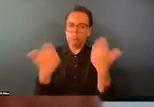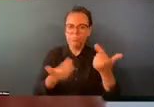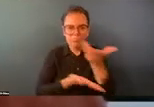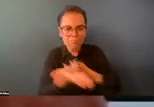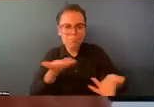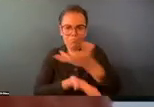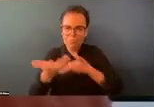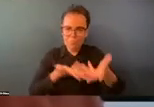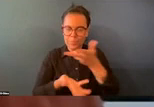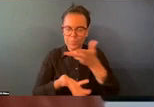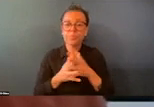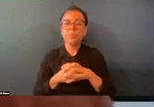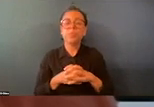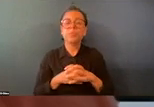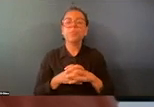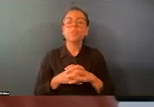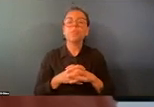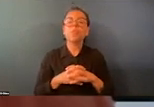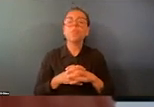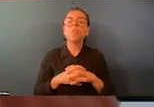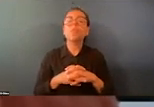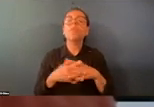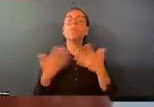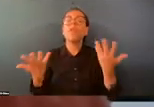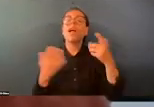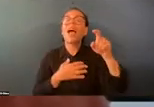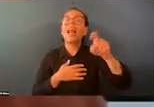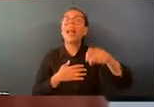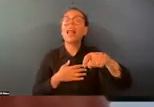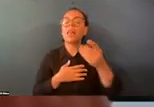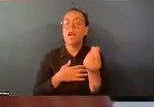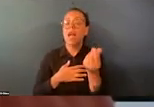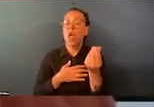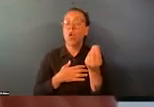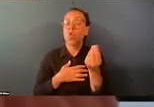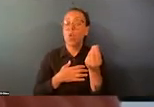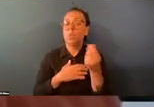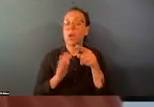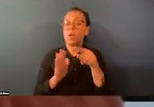balance of competing demands. Of time, cost, and scope of achieve